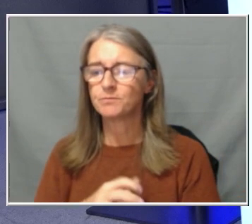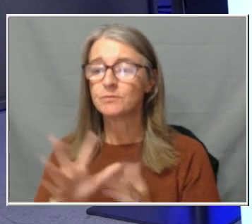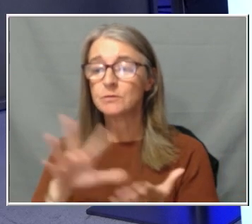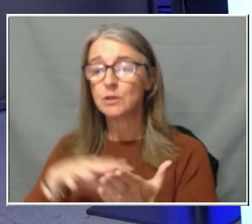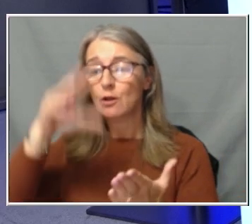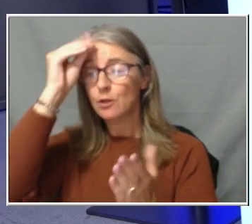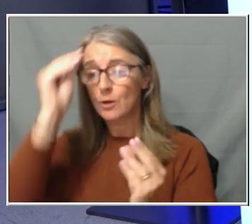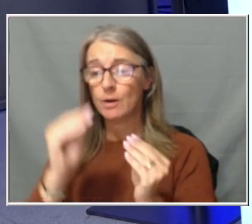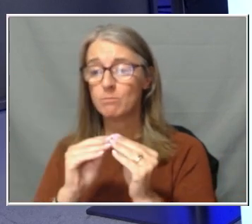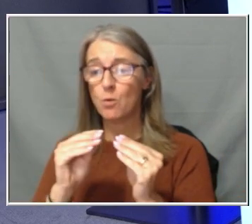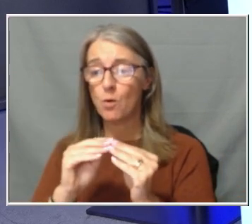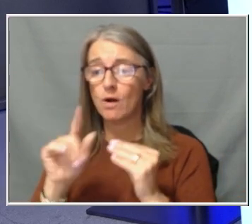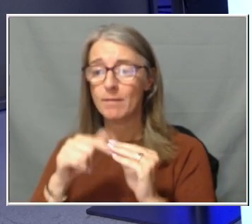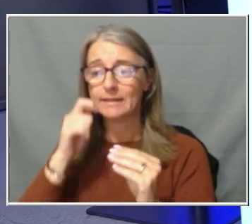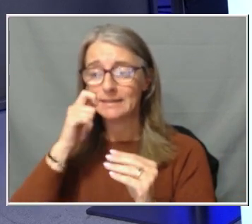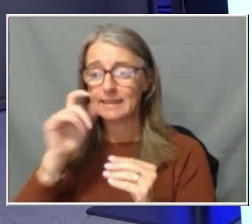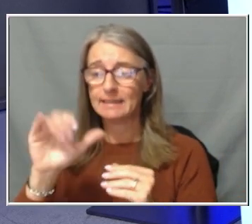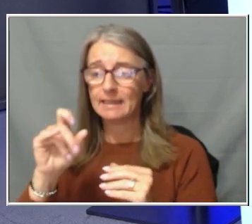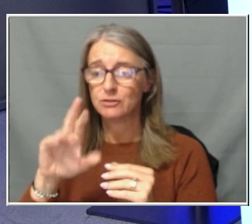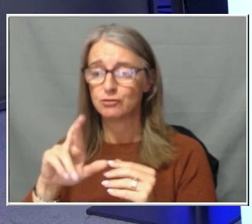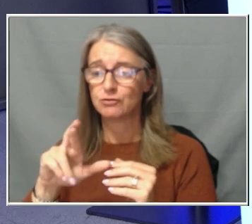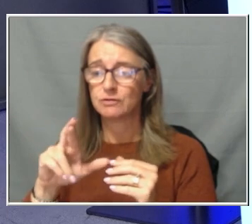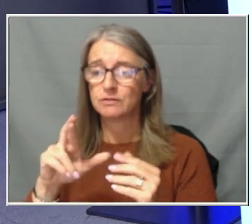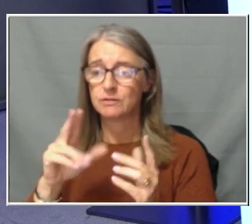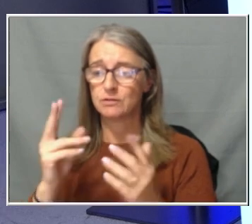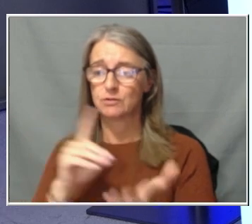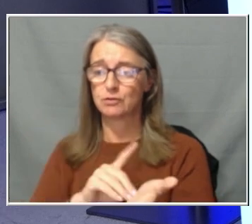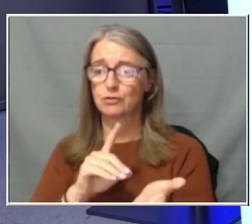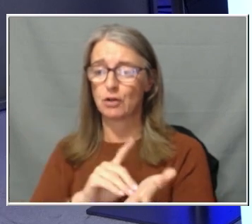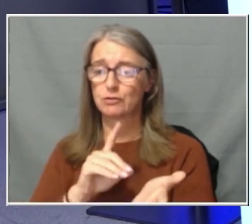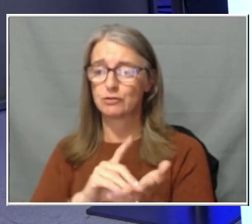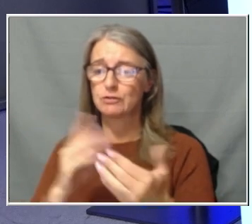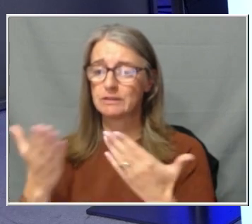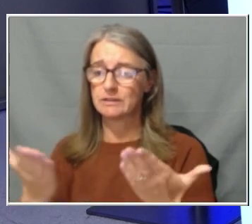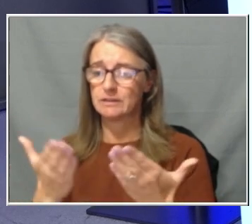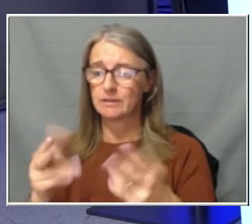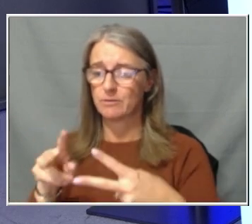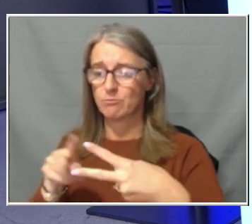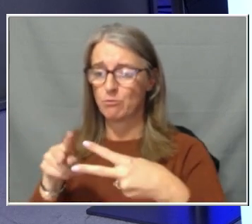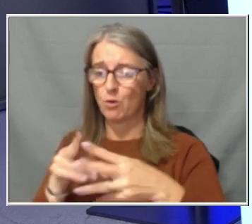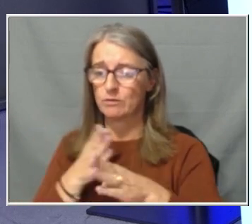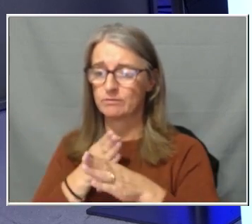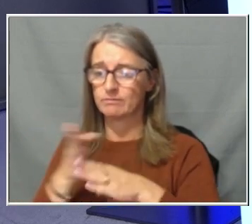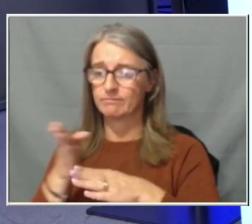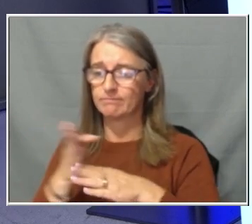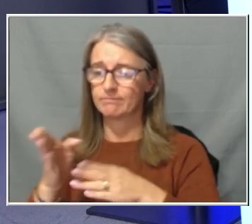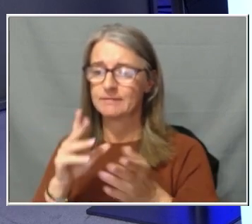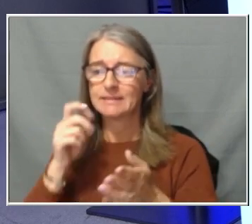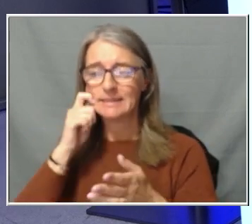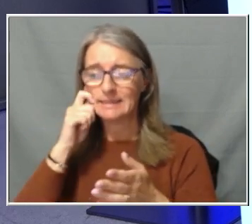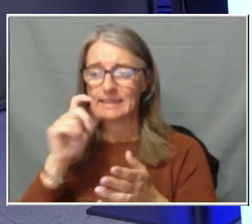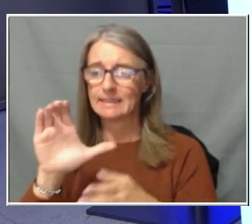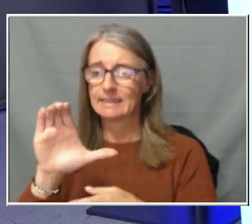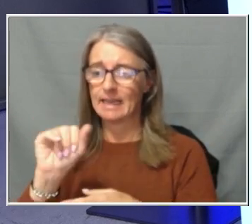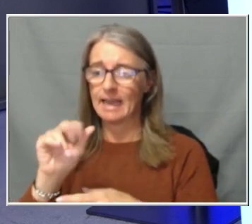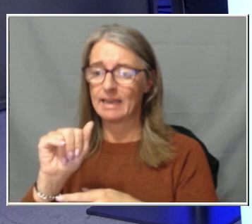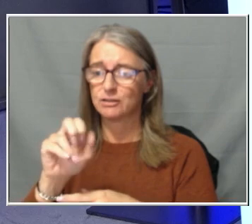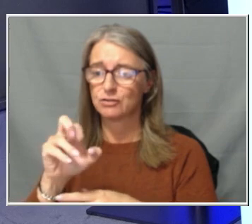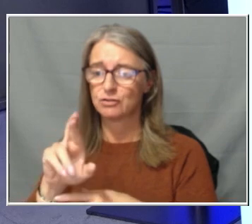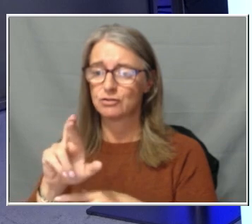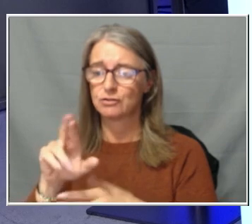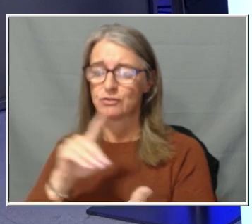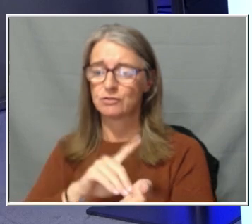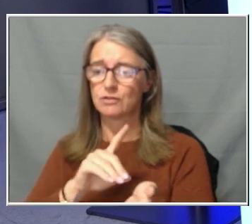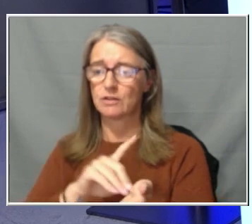skin cancer, we're joined by two of our doctors here at the University of Kansas Cancer Center who both specialize in skin cancers. Right here in the center is Dr.